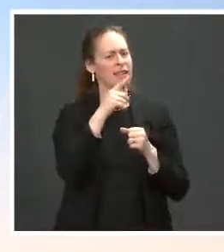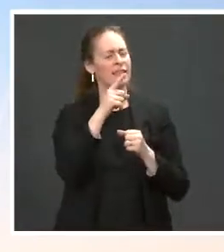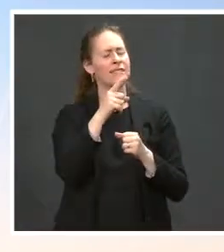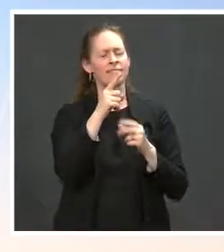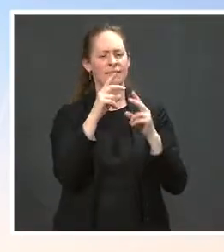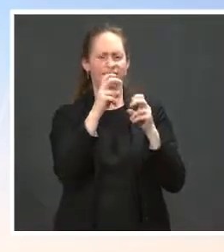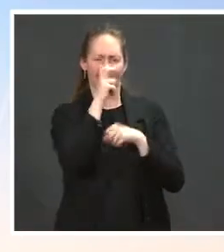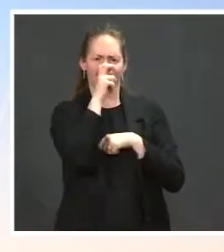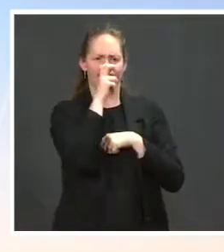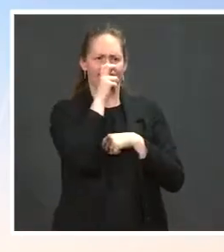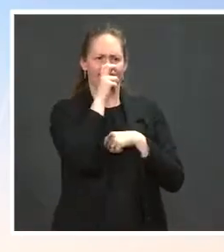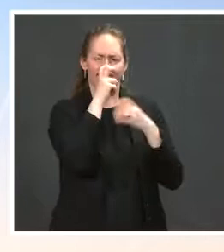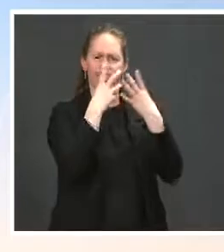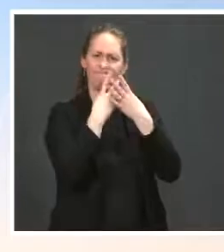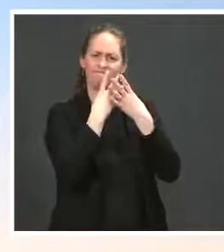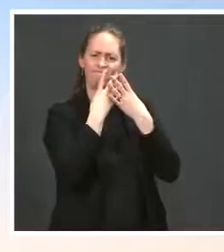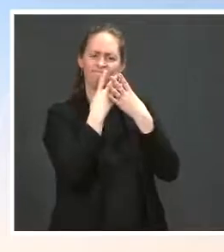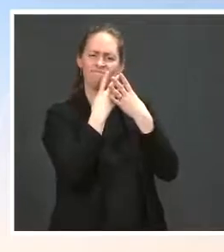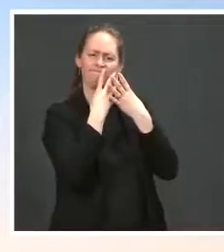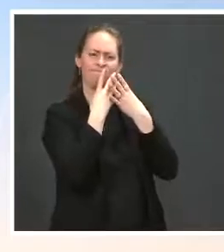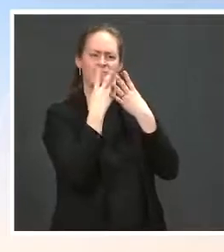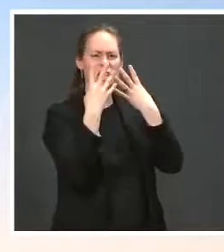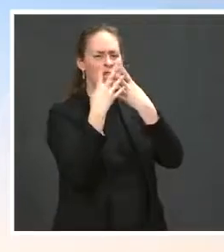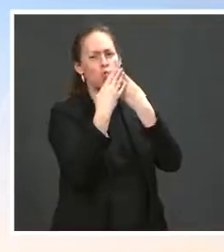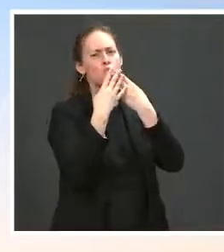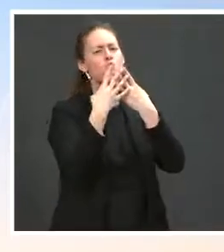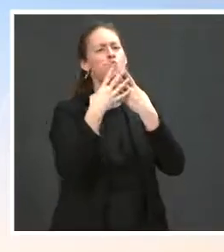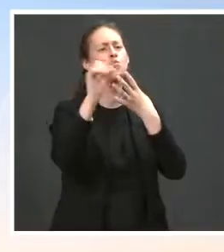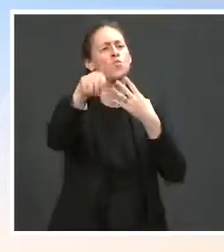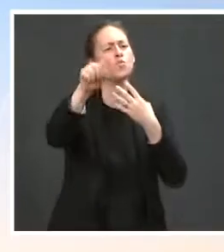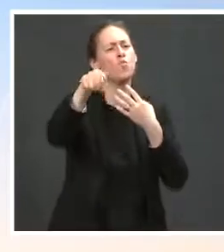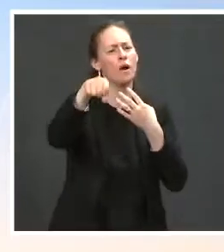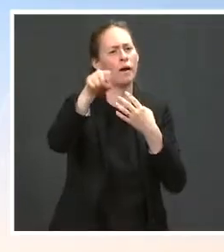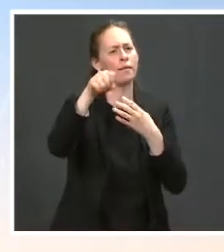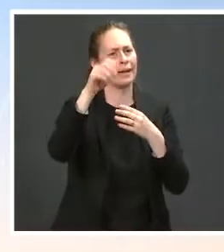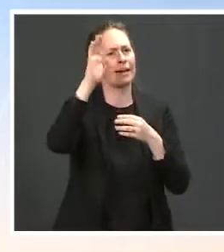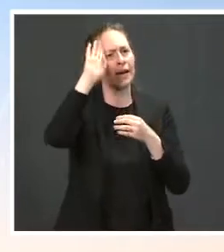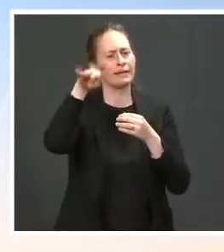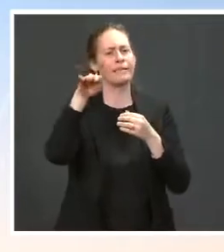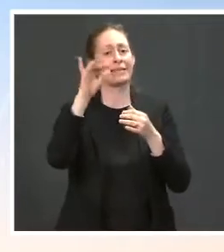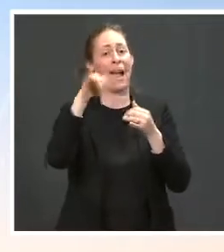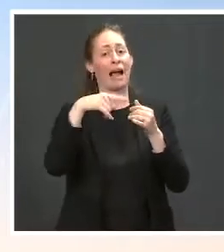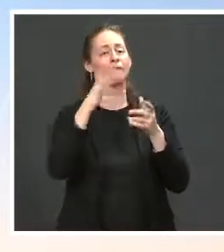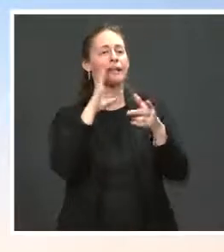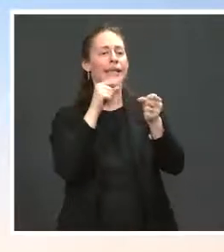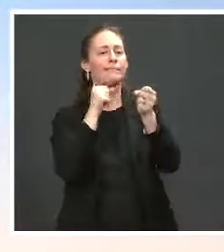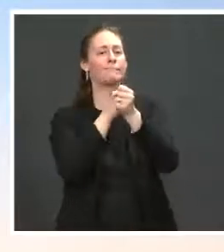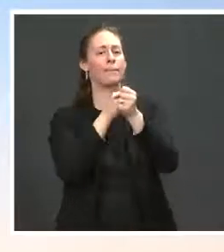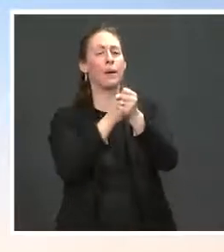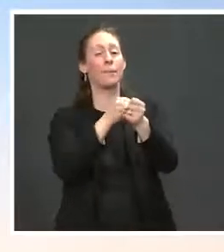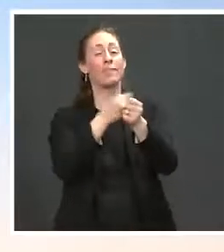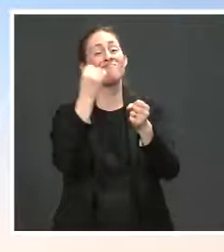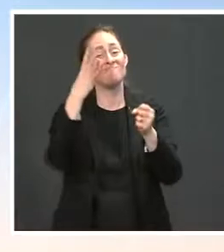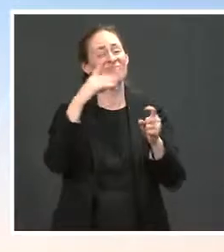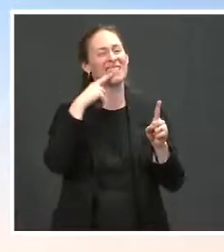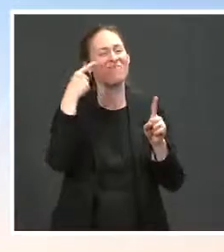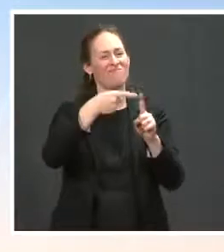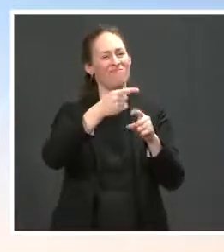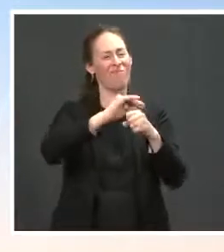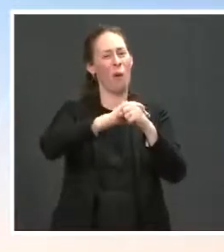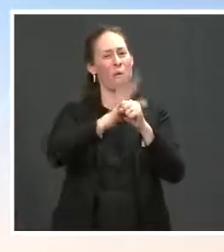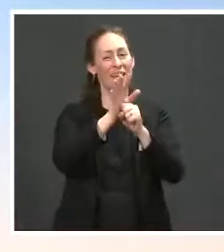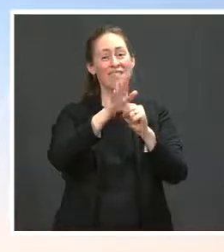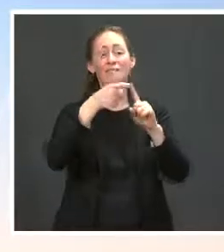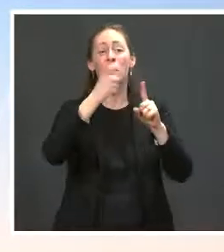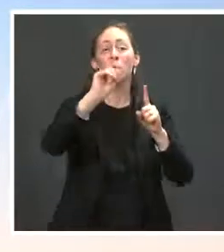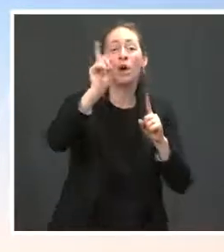months and months. It really depends. There have been some limitations and delays, frankly, because of COVID, which has happened in other areas as well.